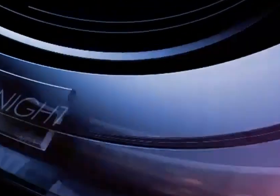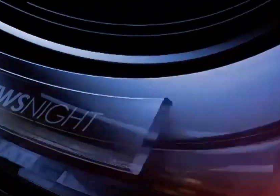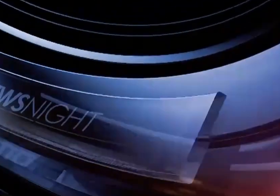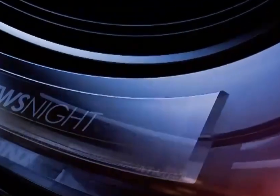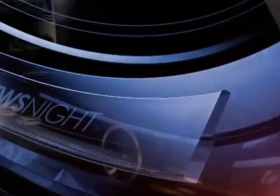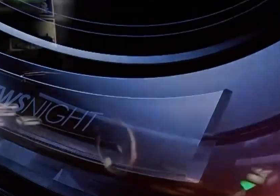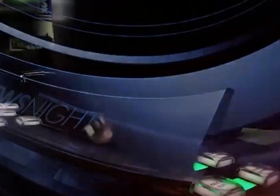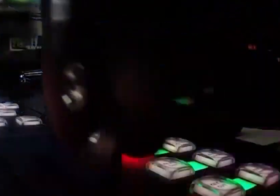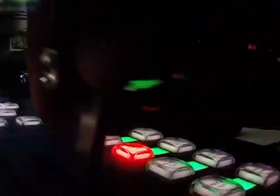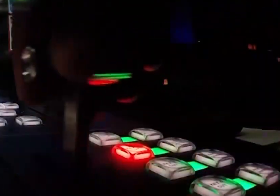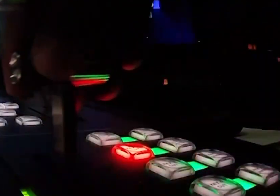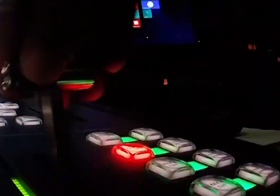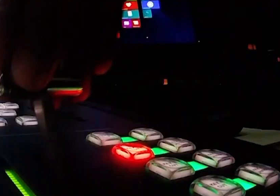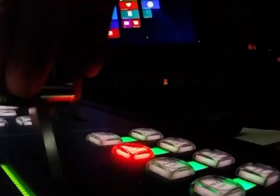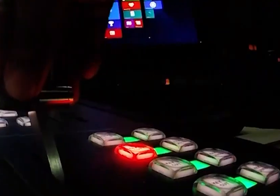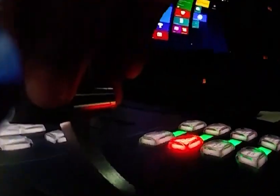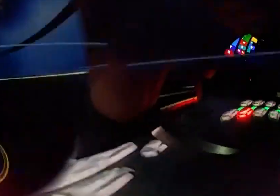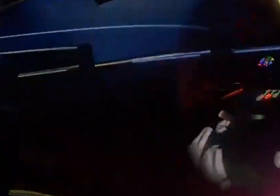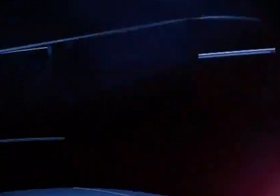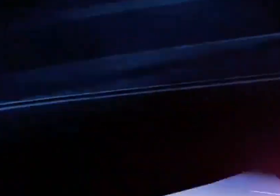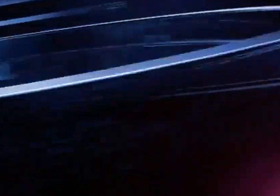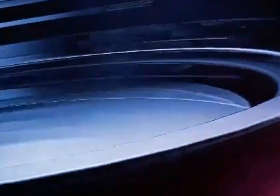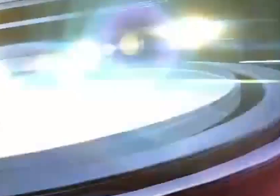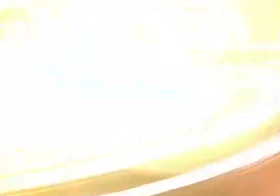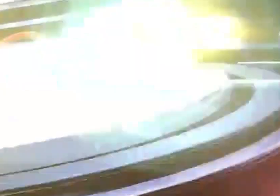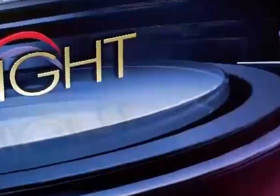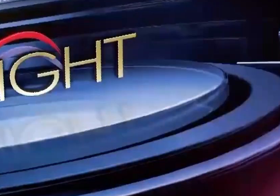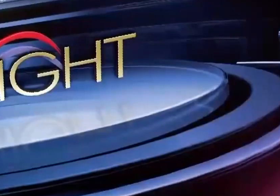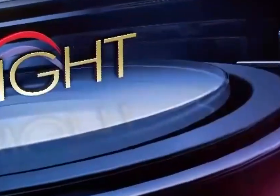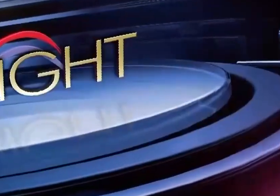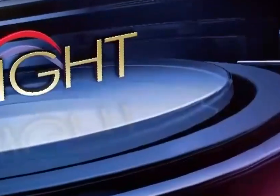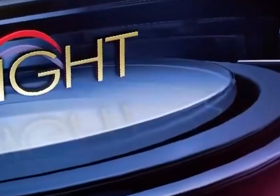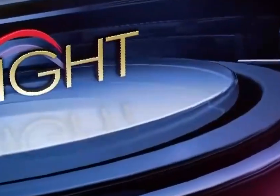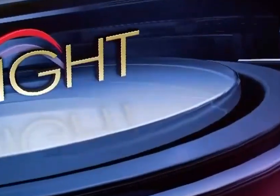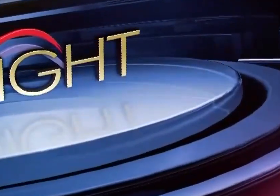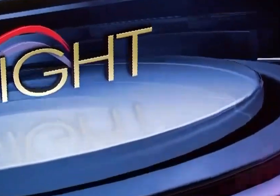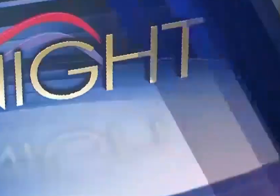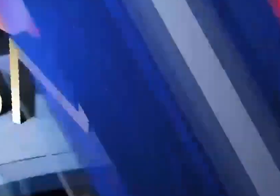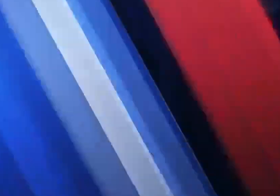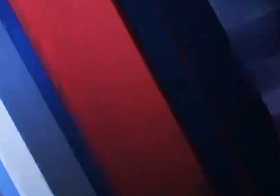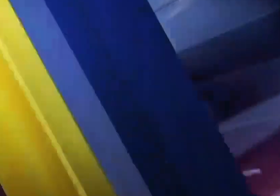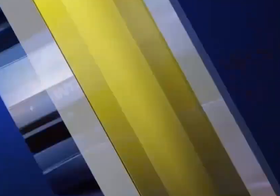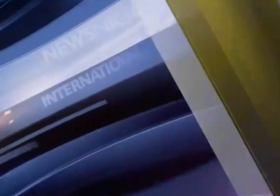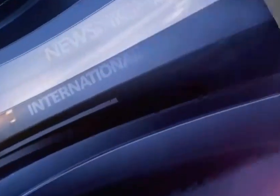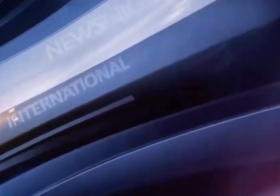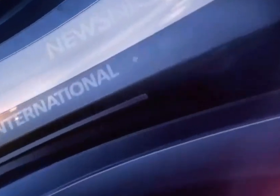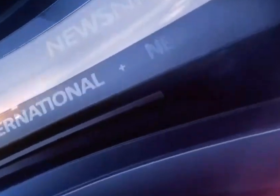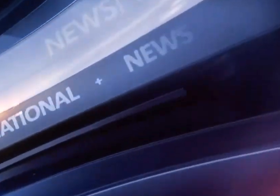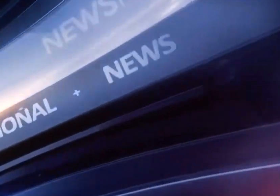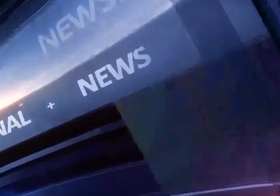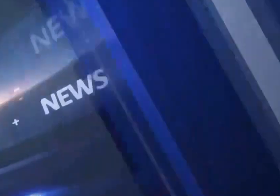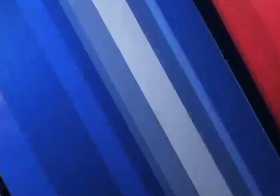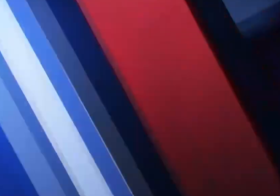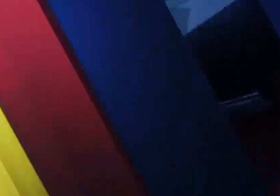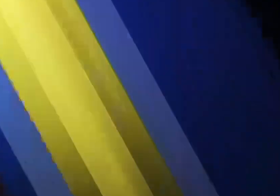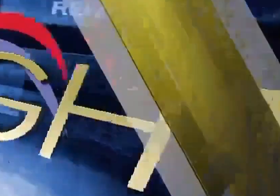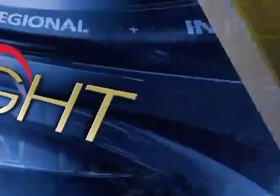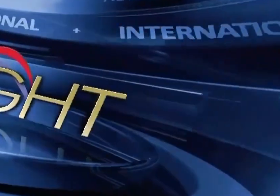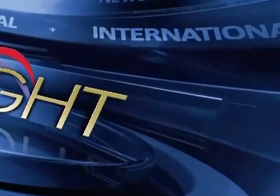Broadcasting from our studios in the Pine St. Michael, this is CBC NewsNight, starting now.